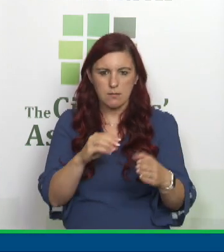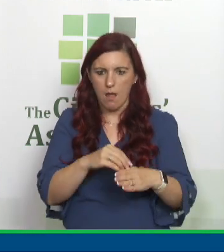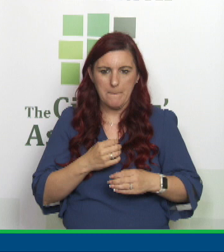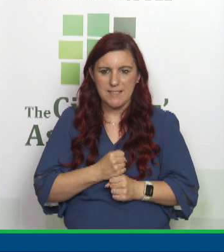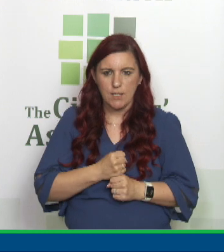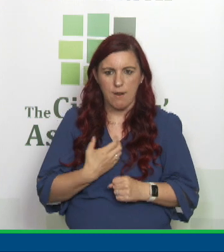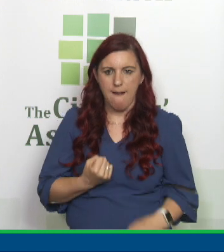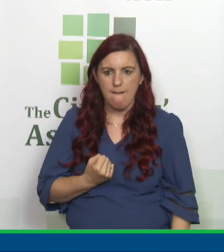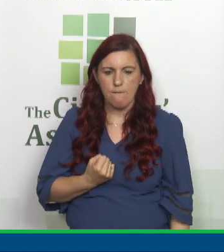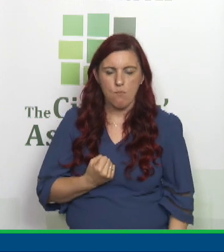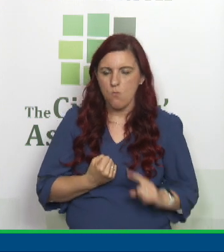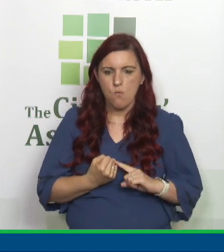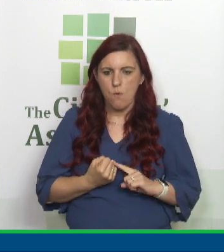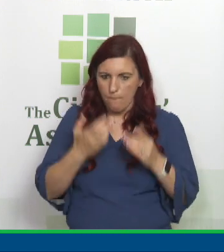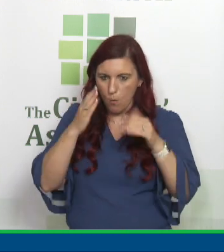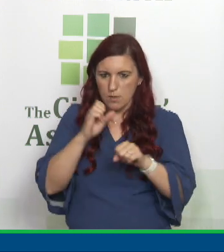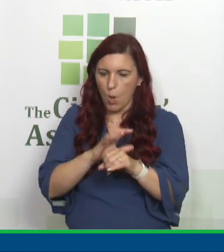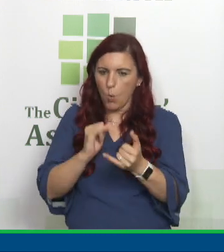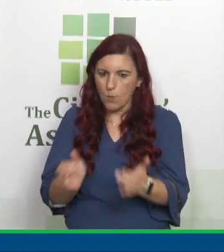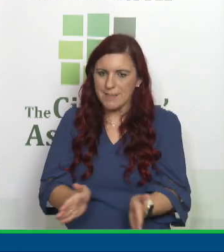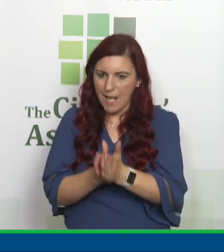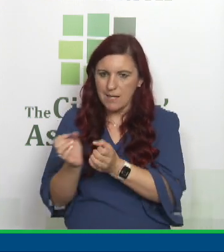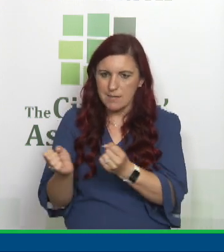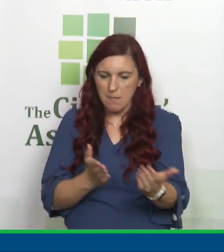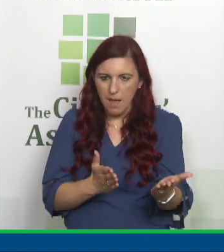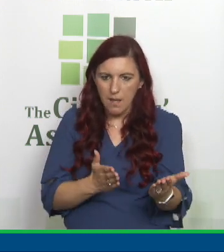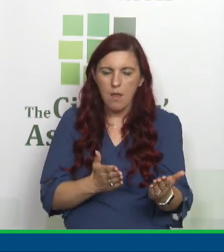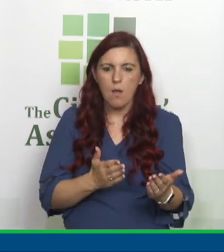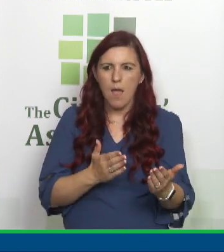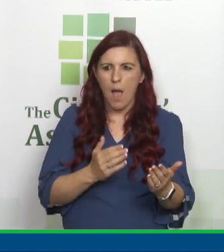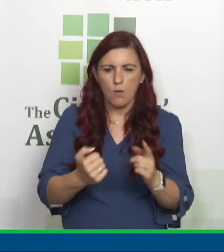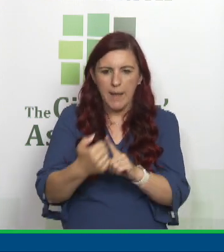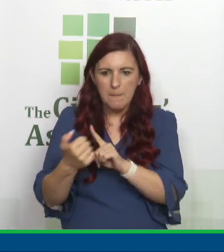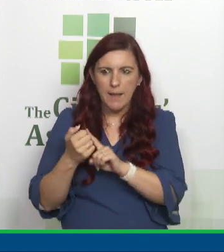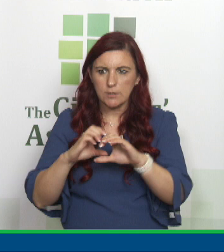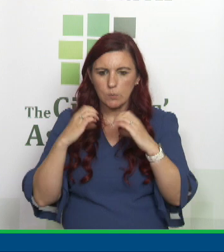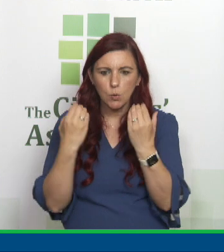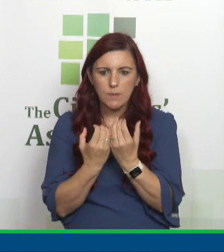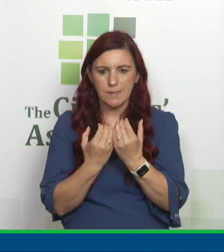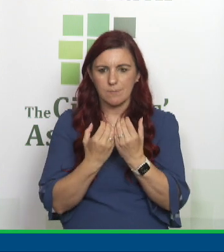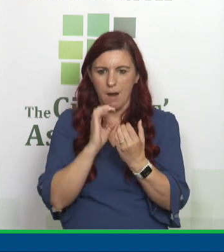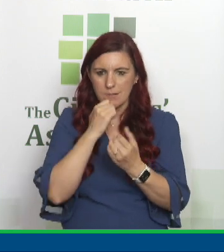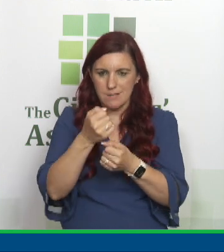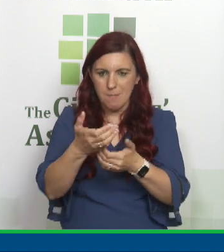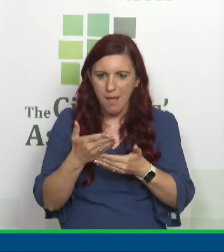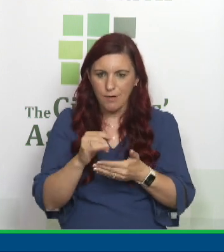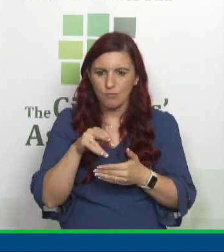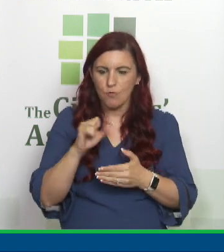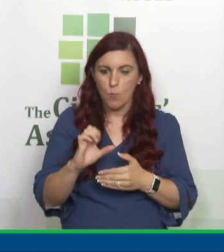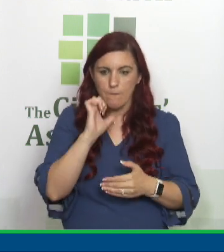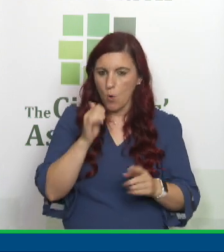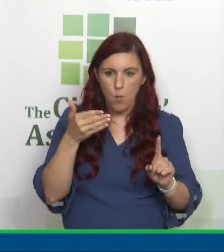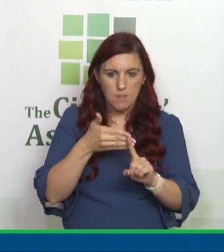possession. Our focus is on targeting those harming our community by supplying drugs. We set no targets or